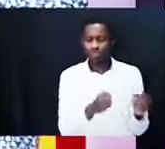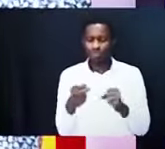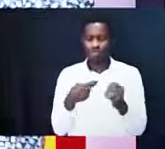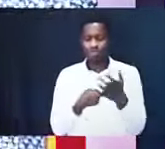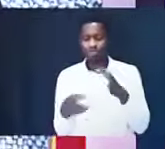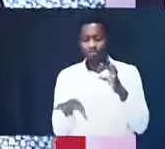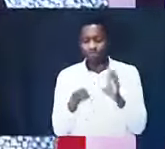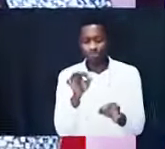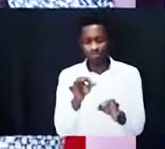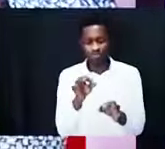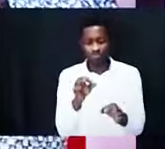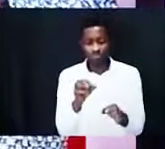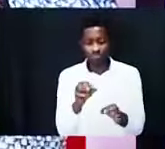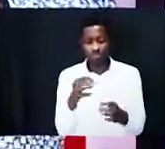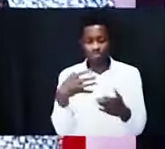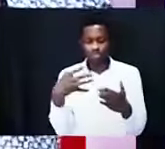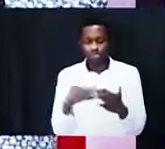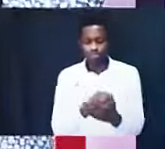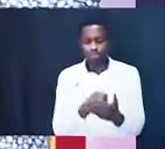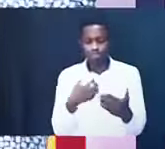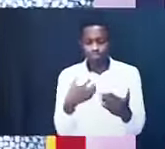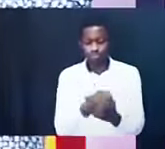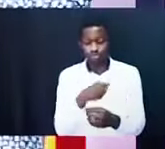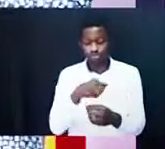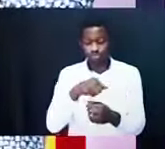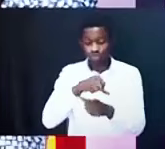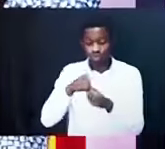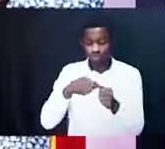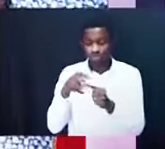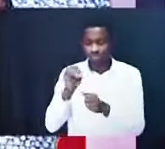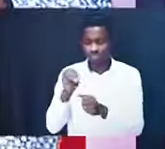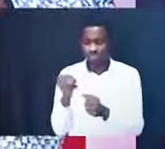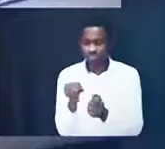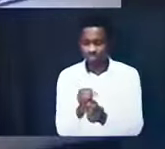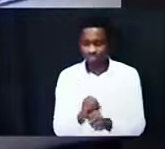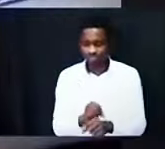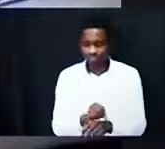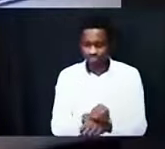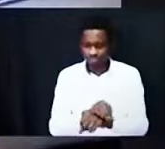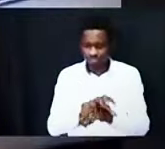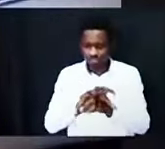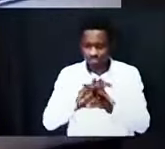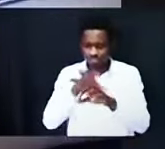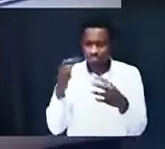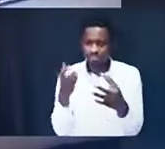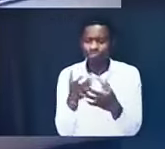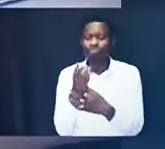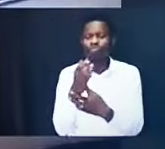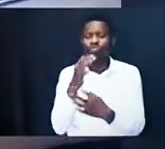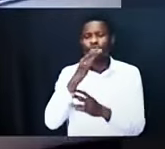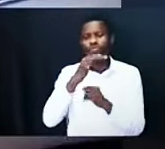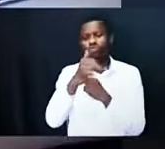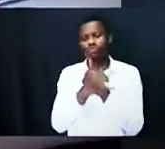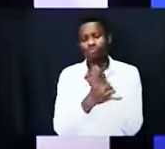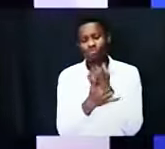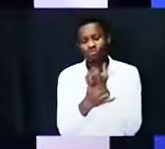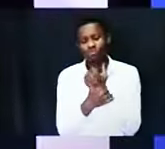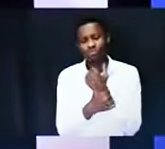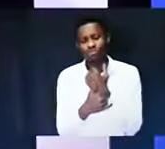news about him spread through the whole countryside. Now pay attention